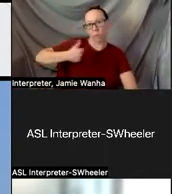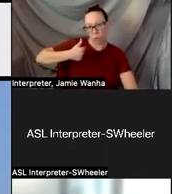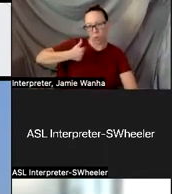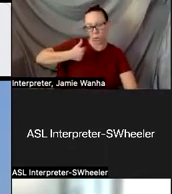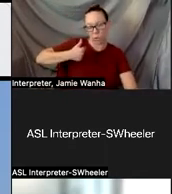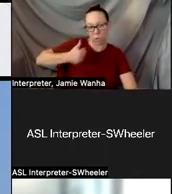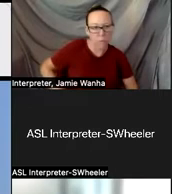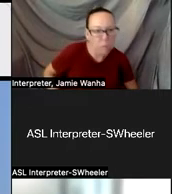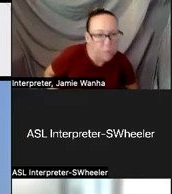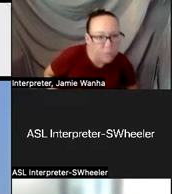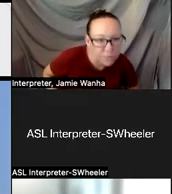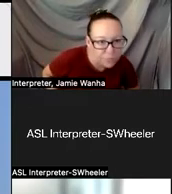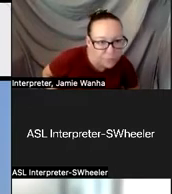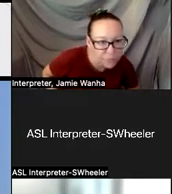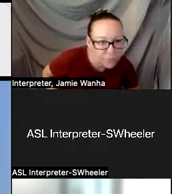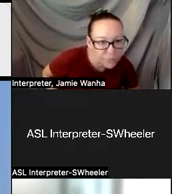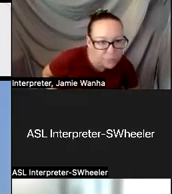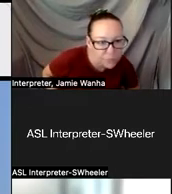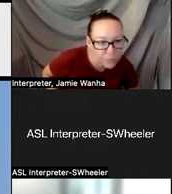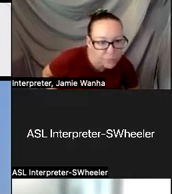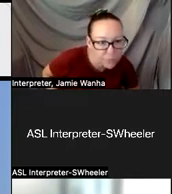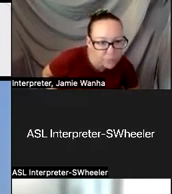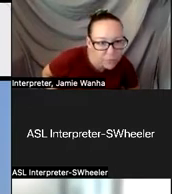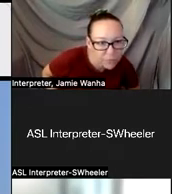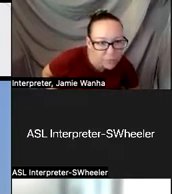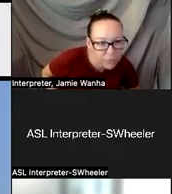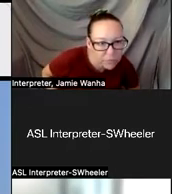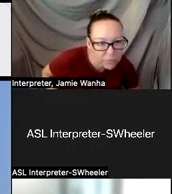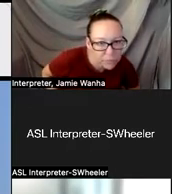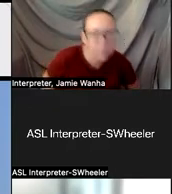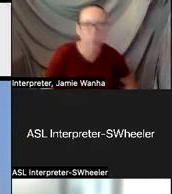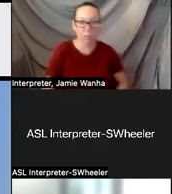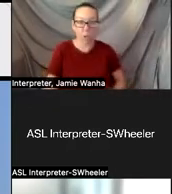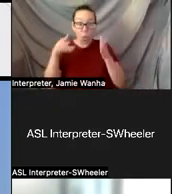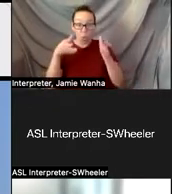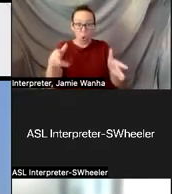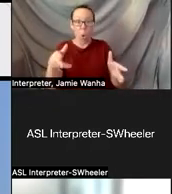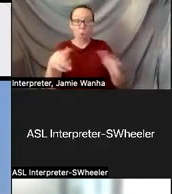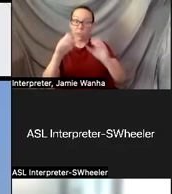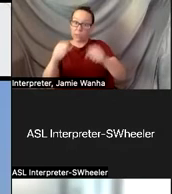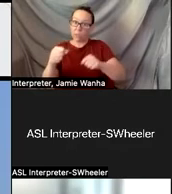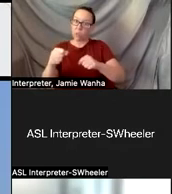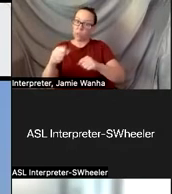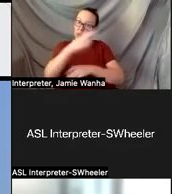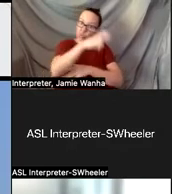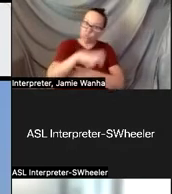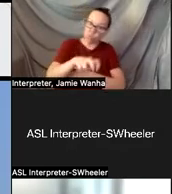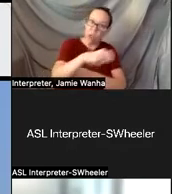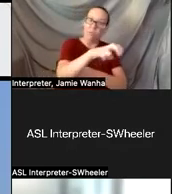restoring access into the affected areas, reestablishing cash